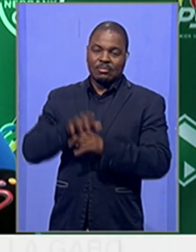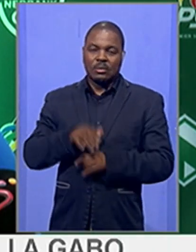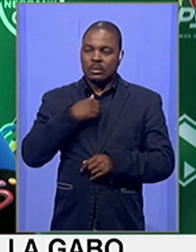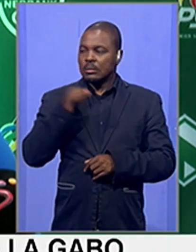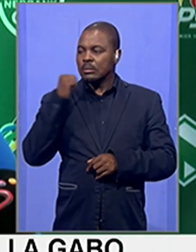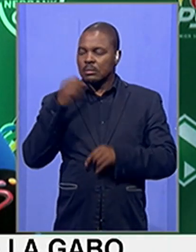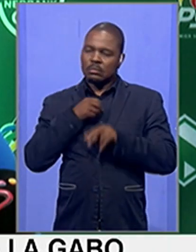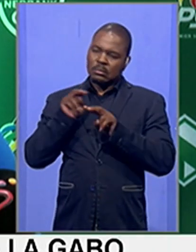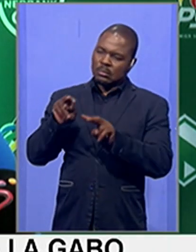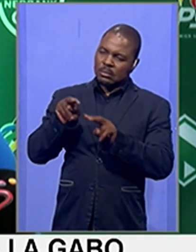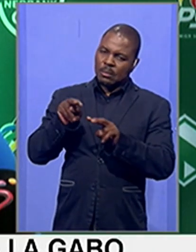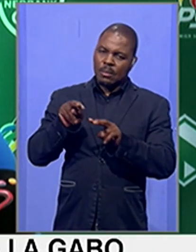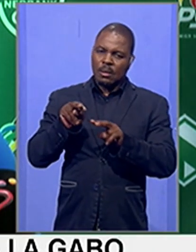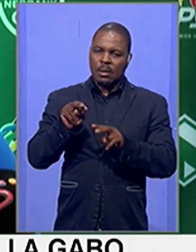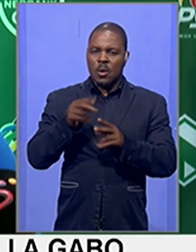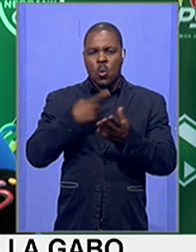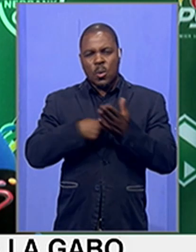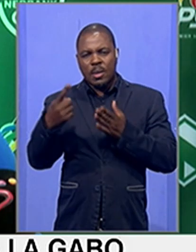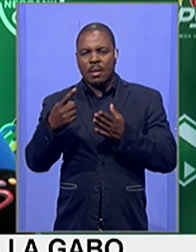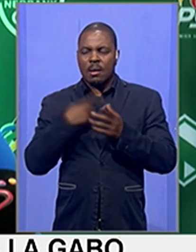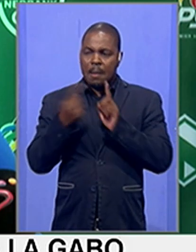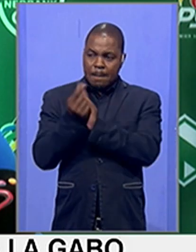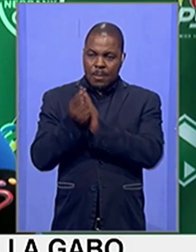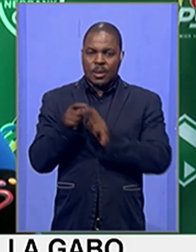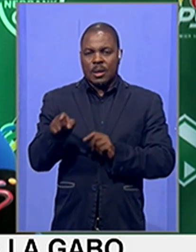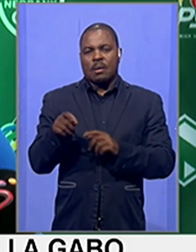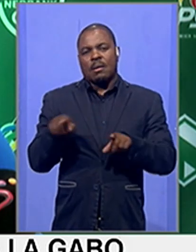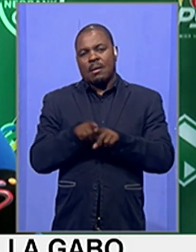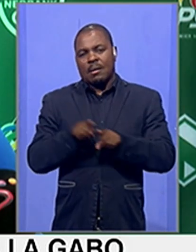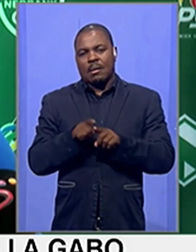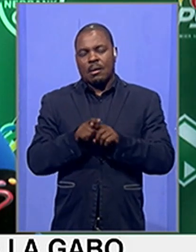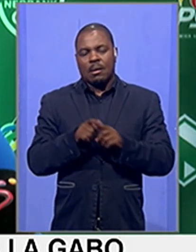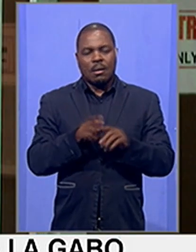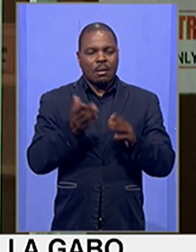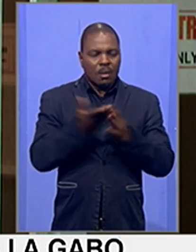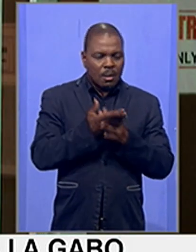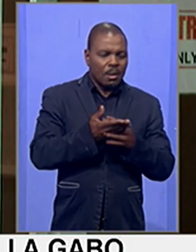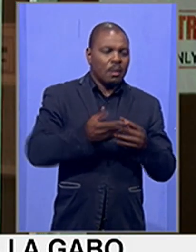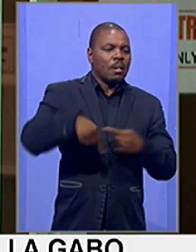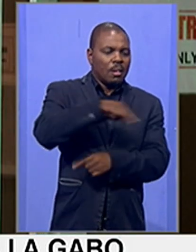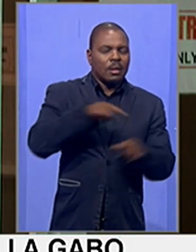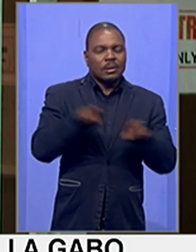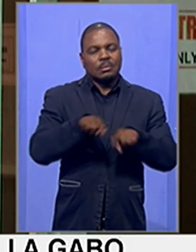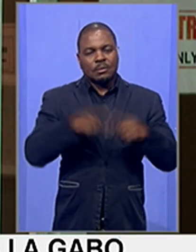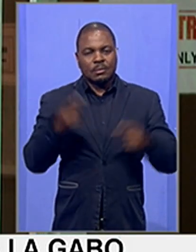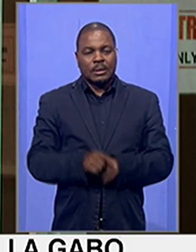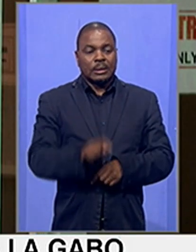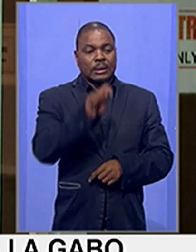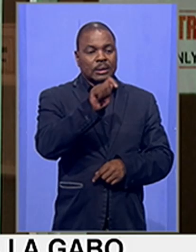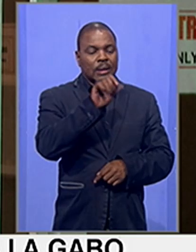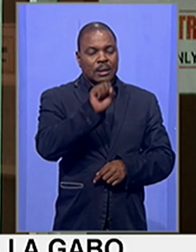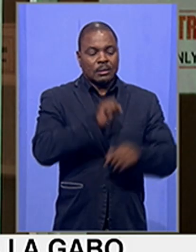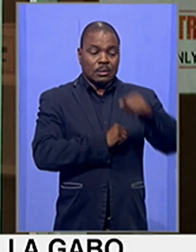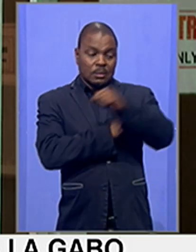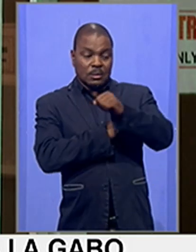recently The last couple of weeks when we played them It was a game of really two halves T.S. Galaxy Idile Historic Anwa gawa